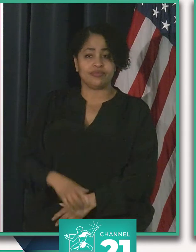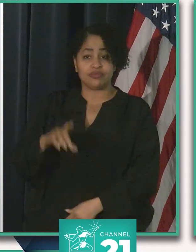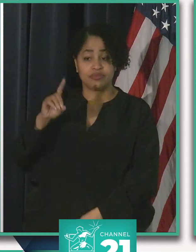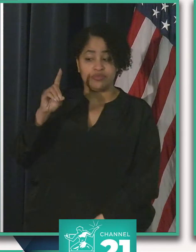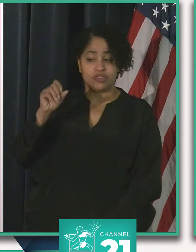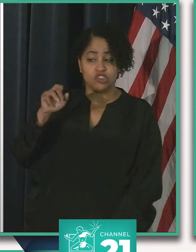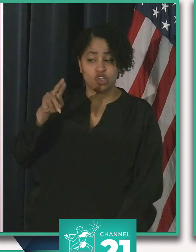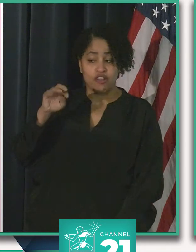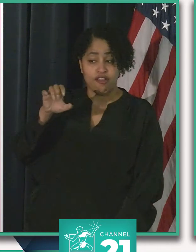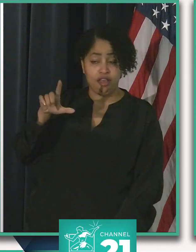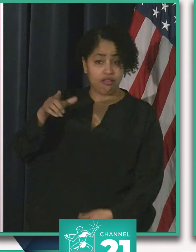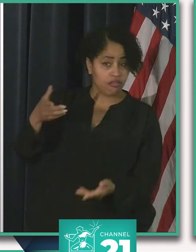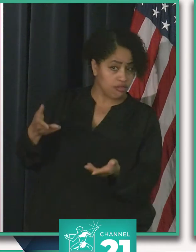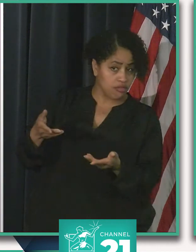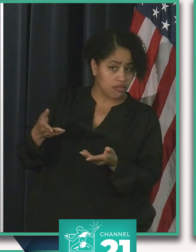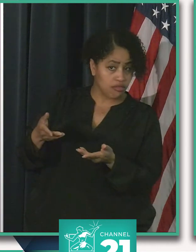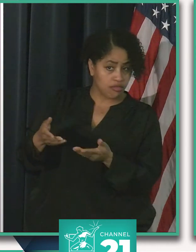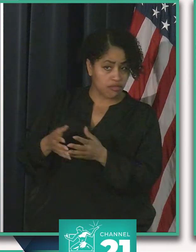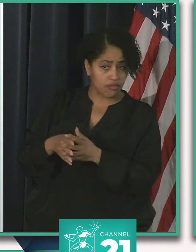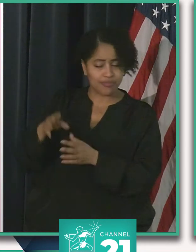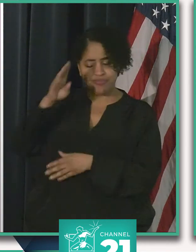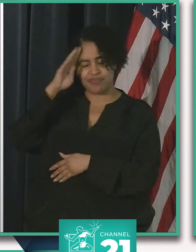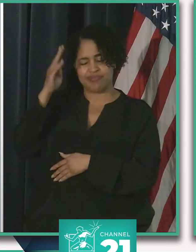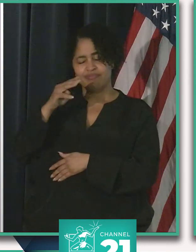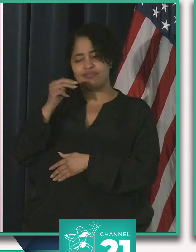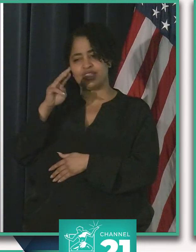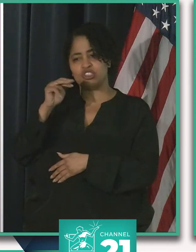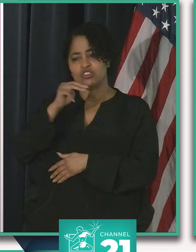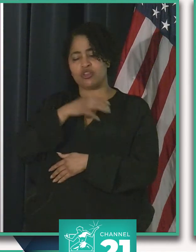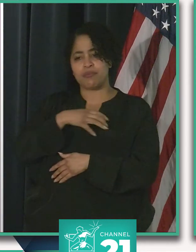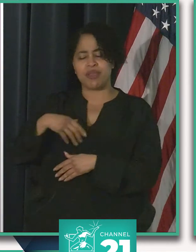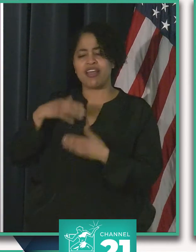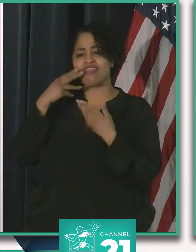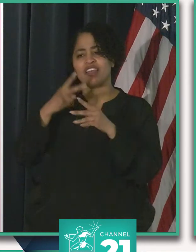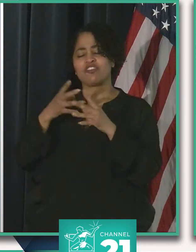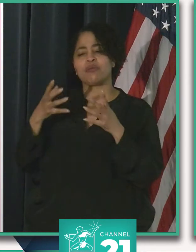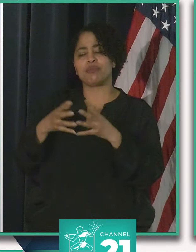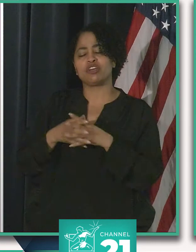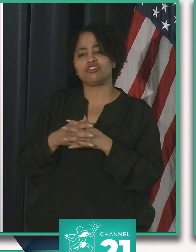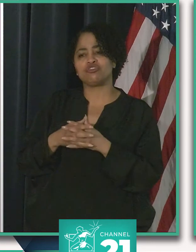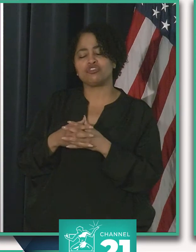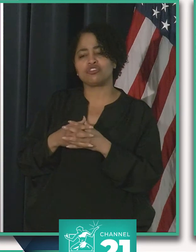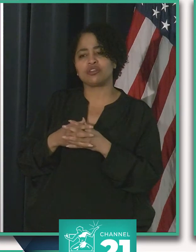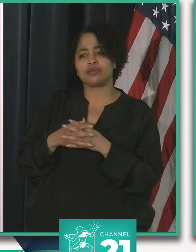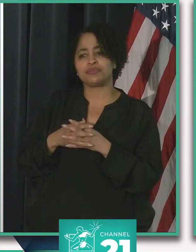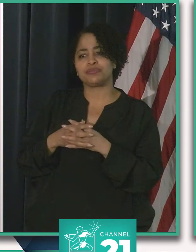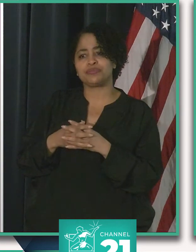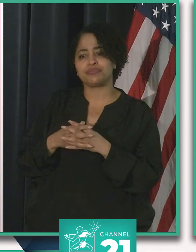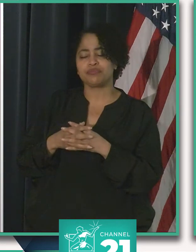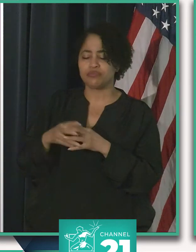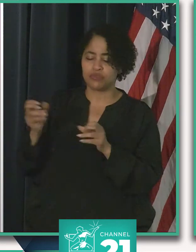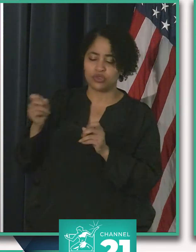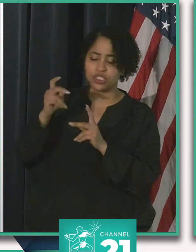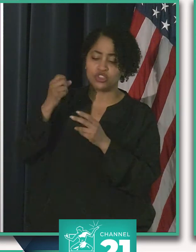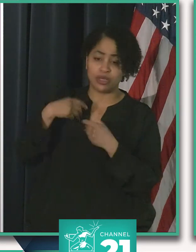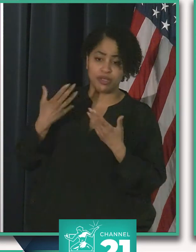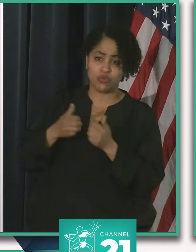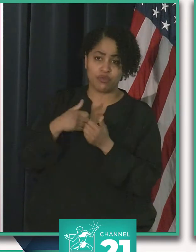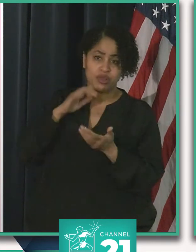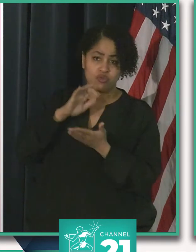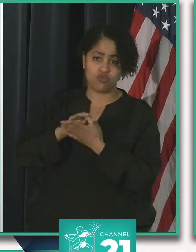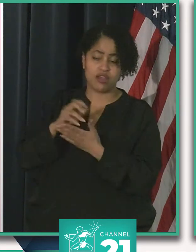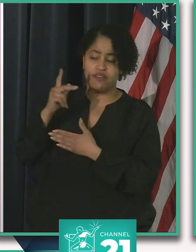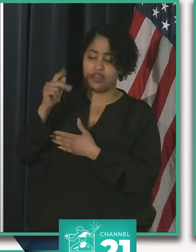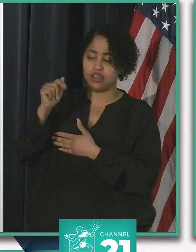Darnell, are you with us? Darnell. Hi, Mr. Mayor. Yes, I am. Thank you very much. Good evening. Hi. Okay, so I'm here with my wife,